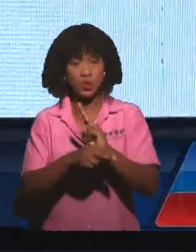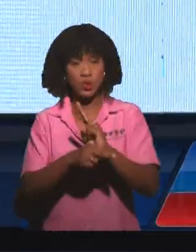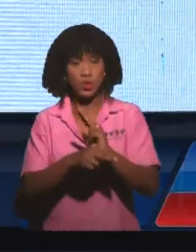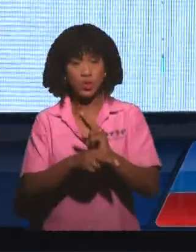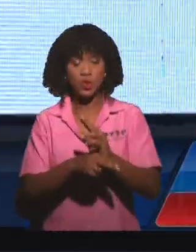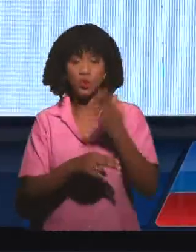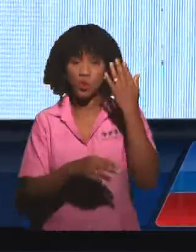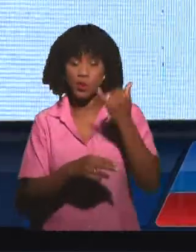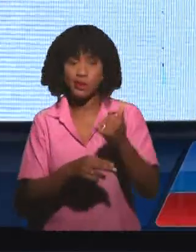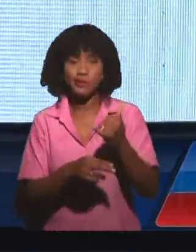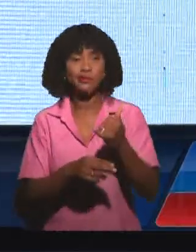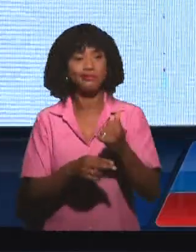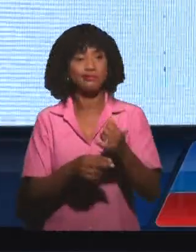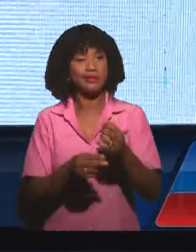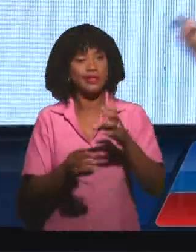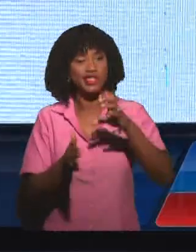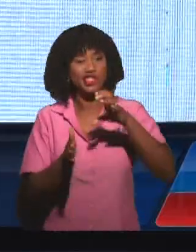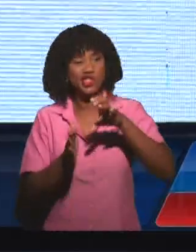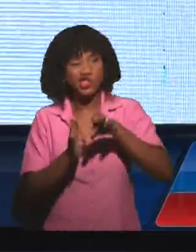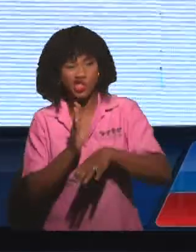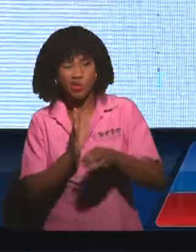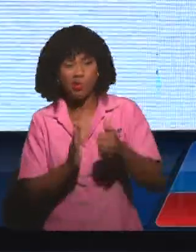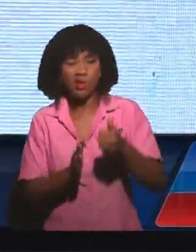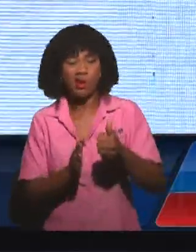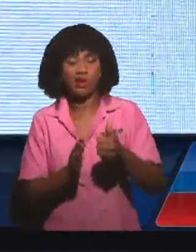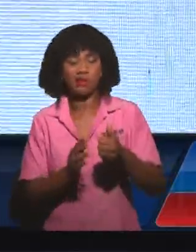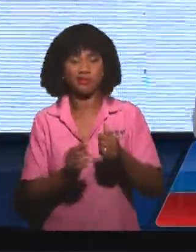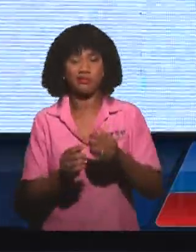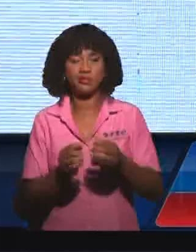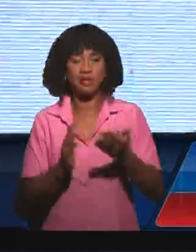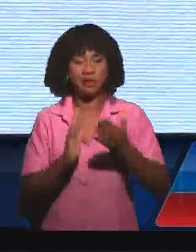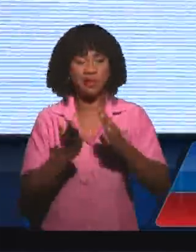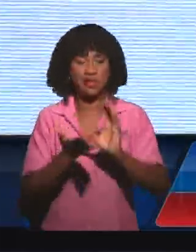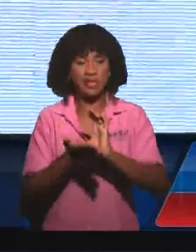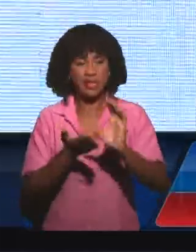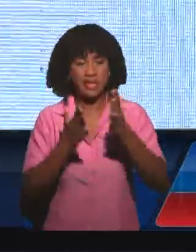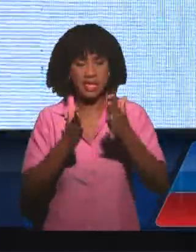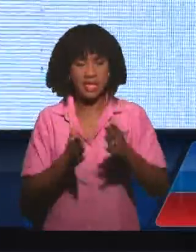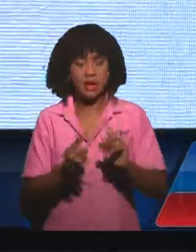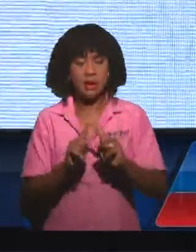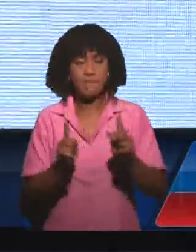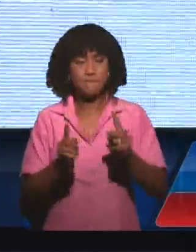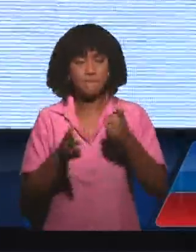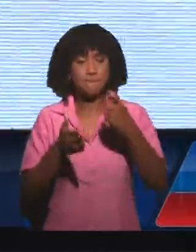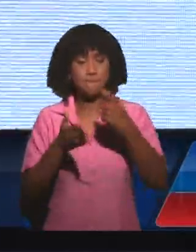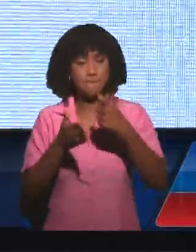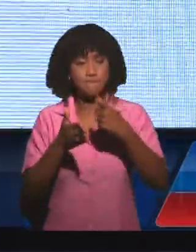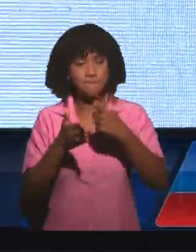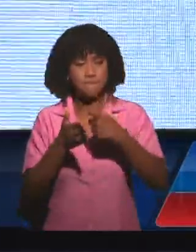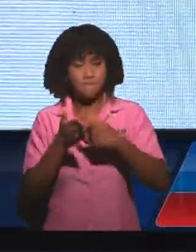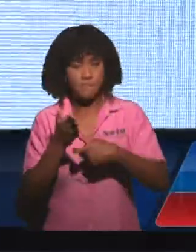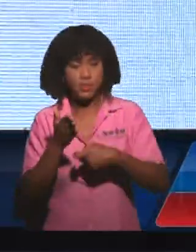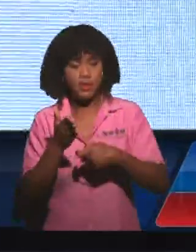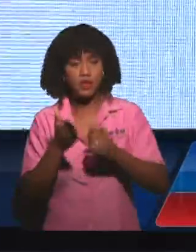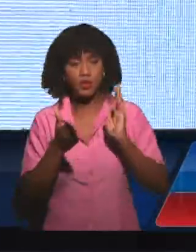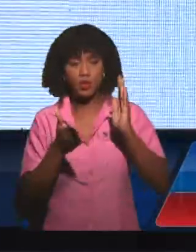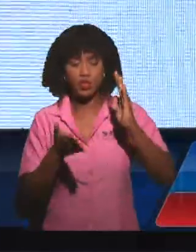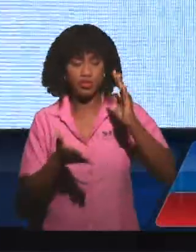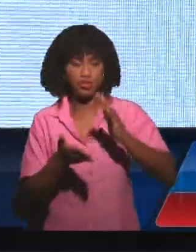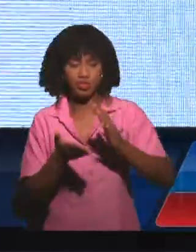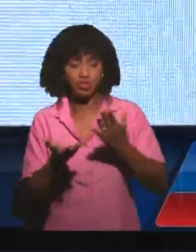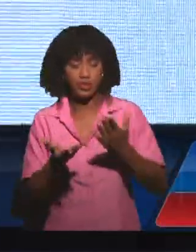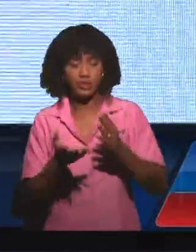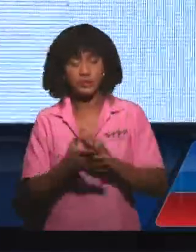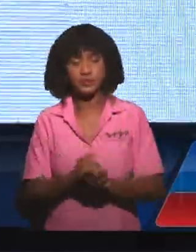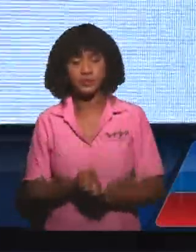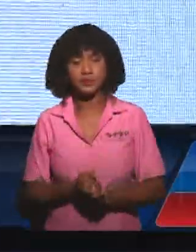highly efficient and a lot cheaper than the cleaner options, right? But we do expect that the price of the cleaner options will reduce as we